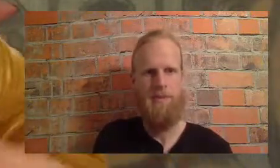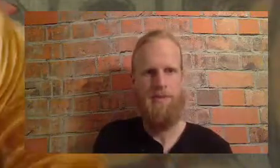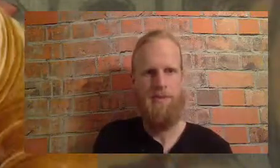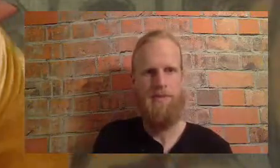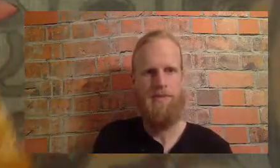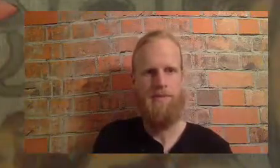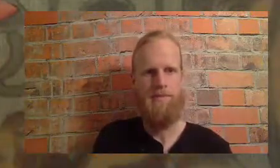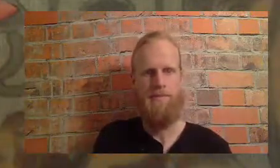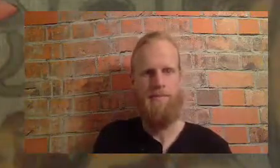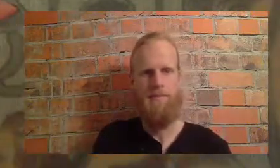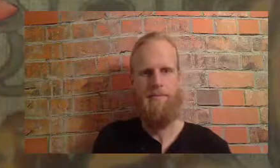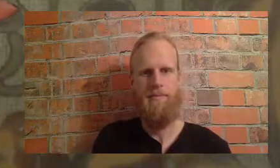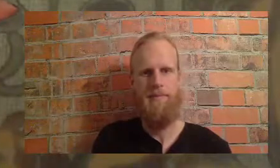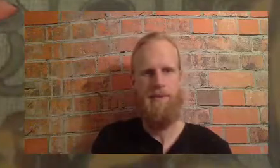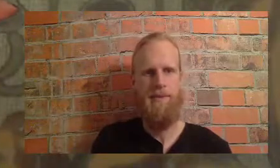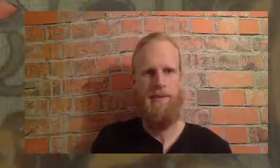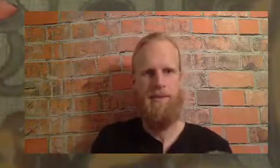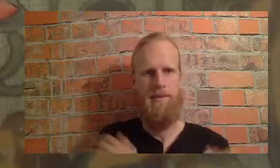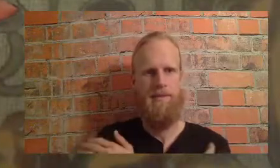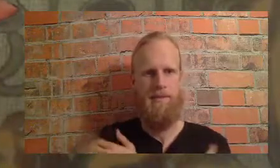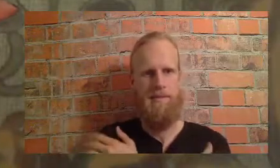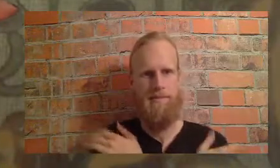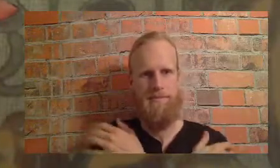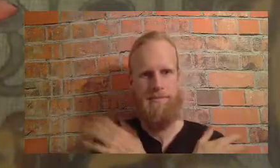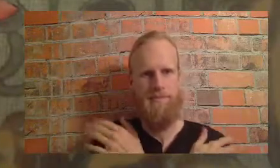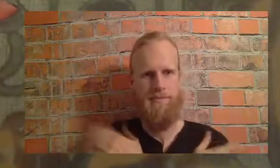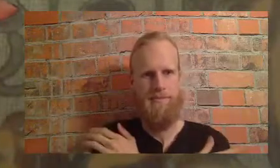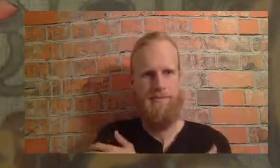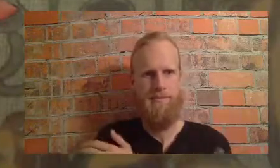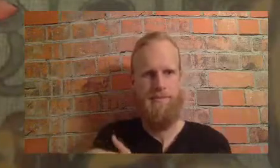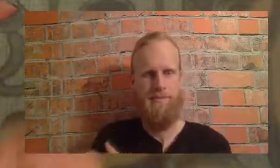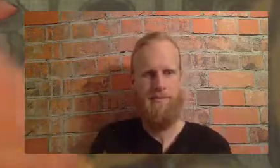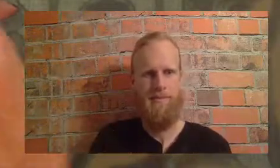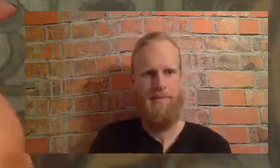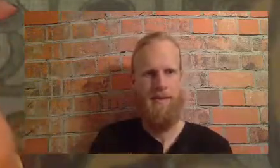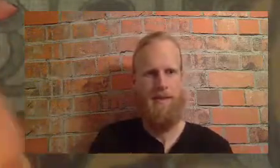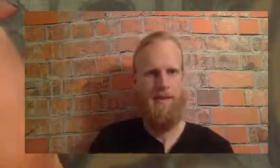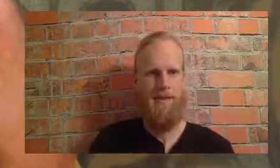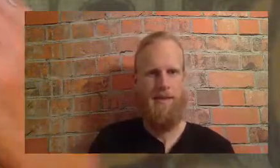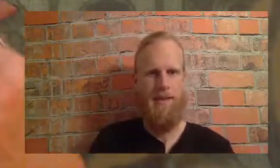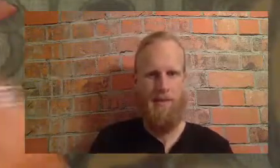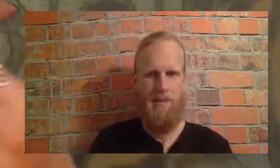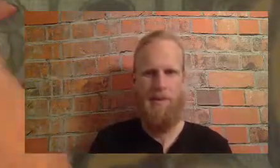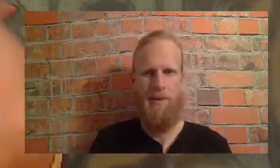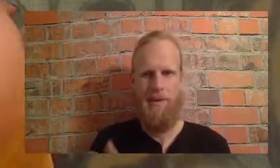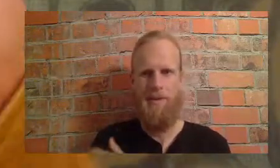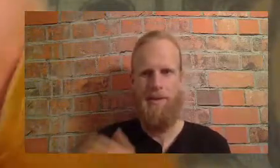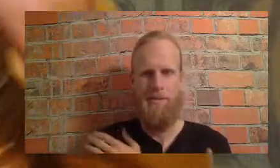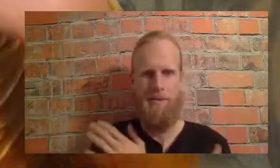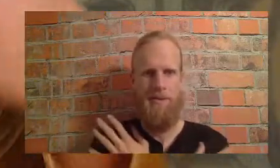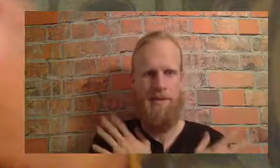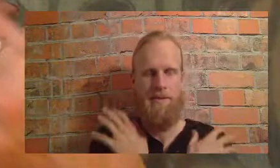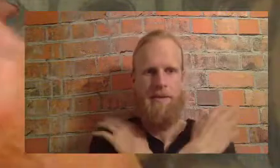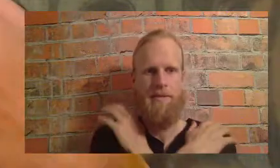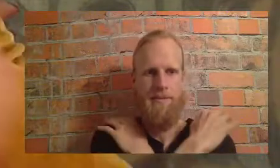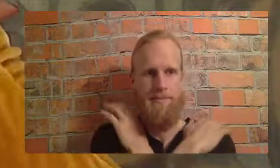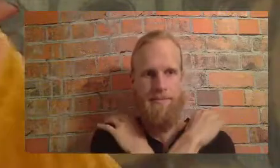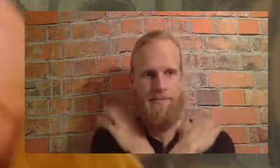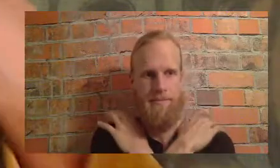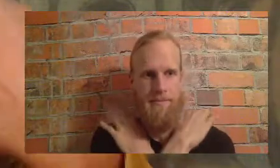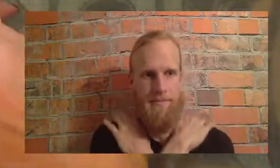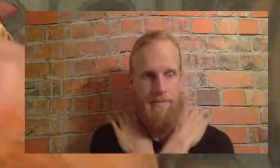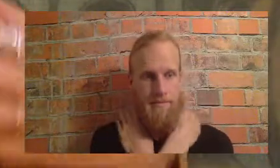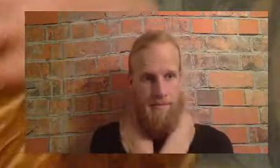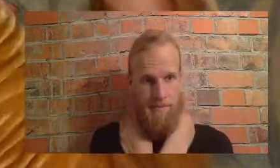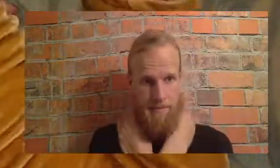behind this. And I am on my way to full recovery. I am on my way